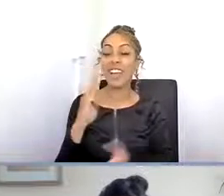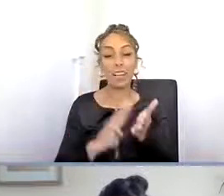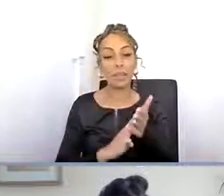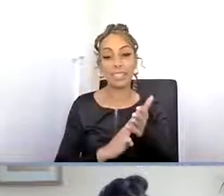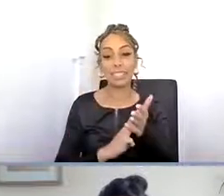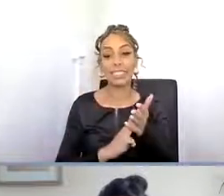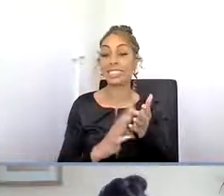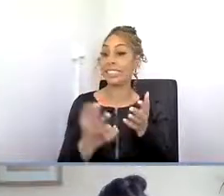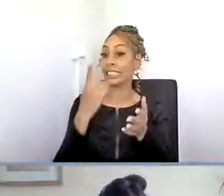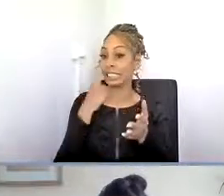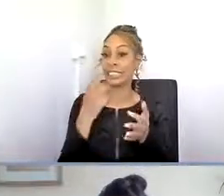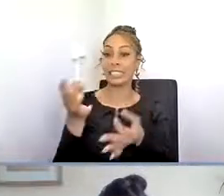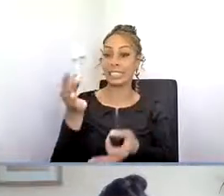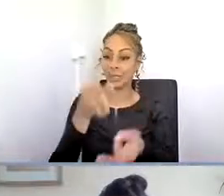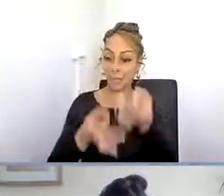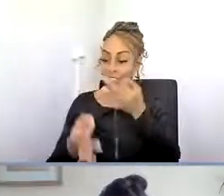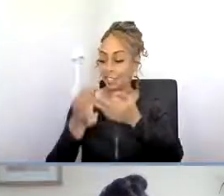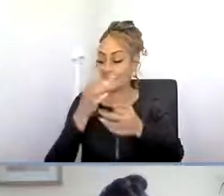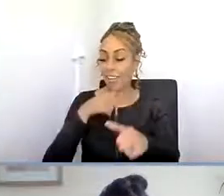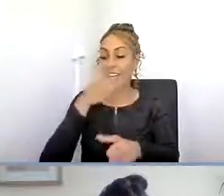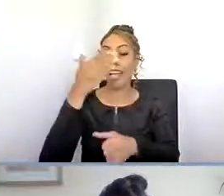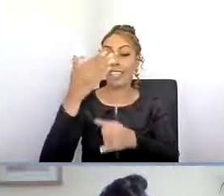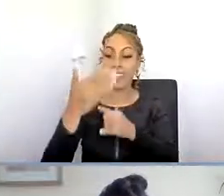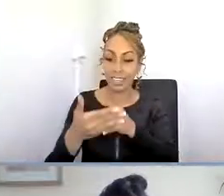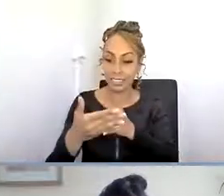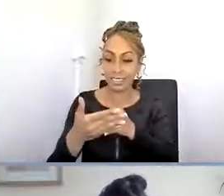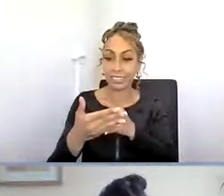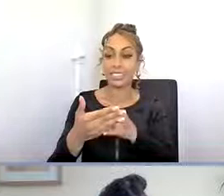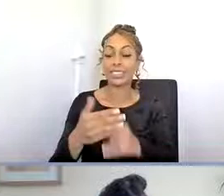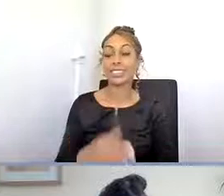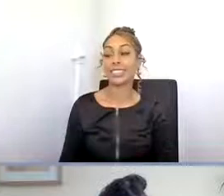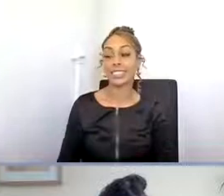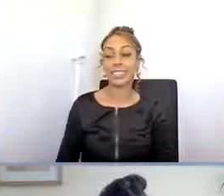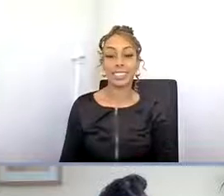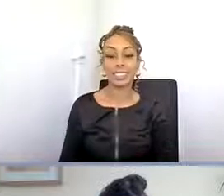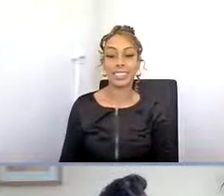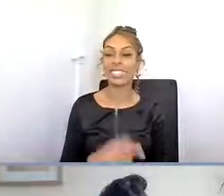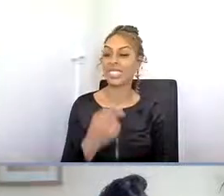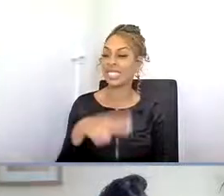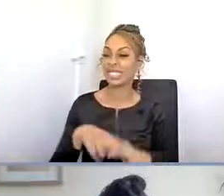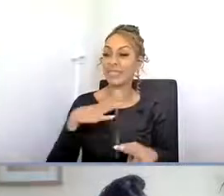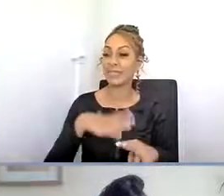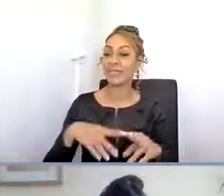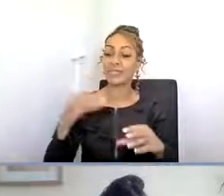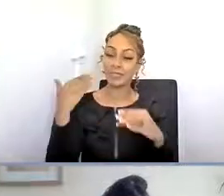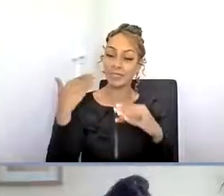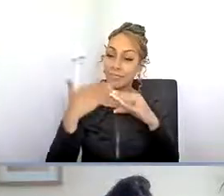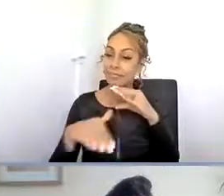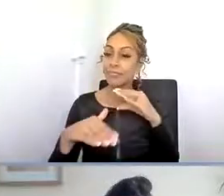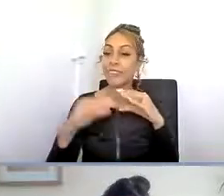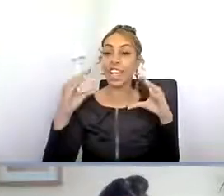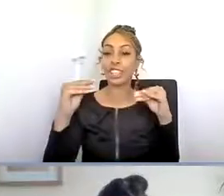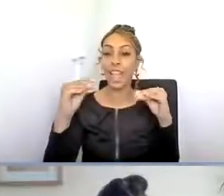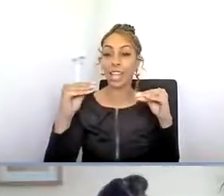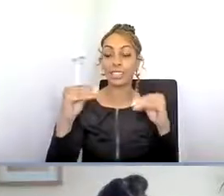for questions afterwards. If you've got anything, pop it in the chat box.